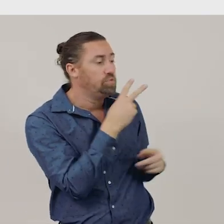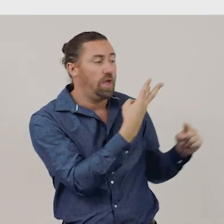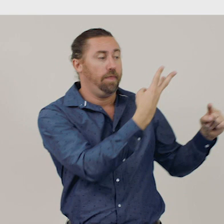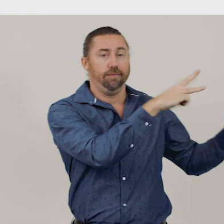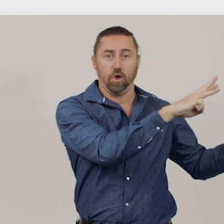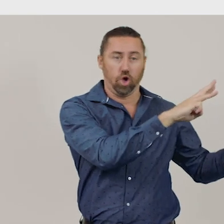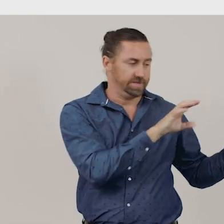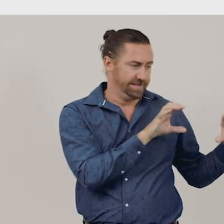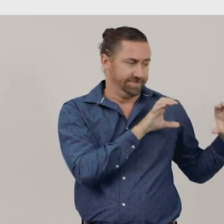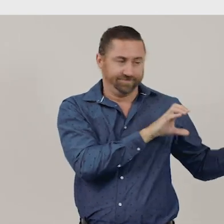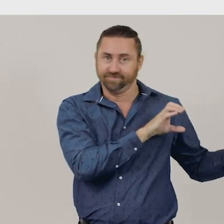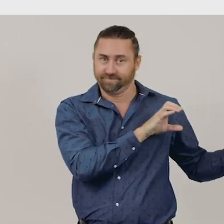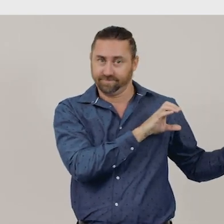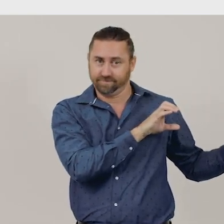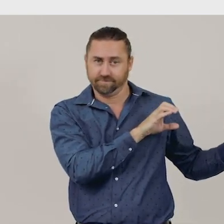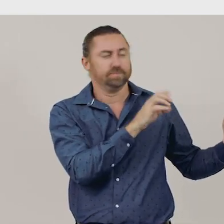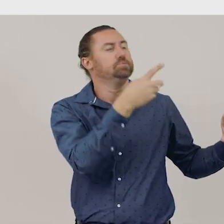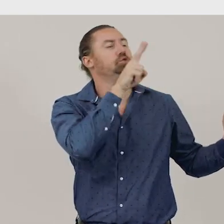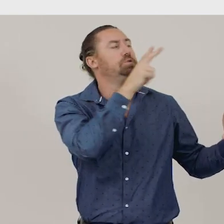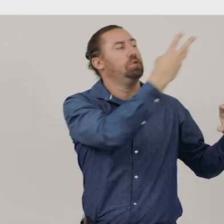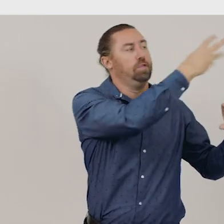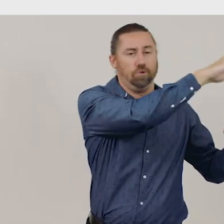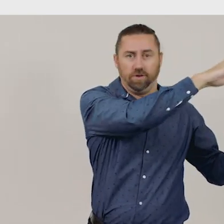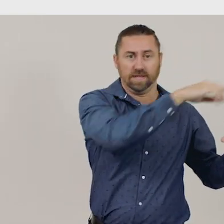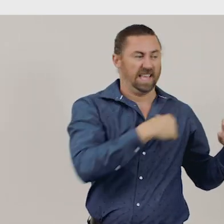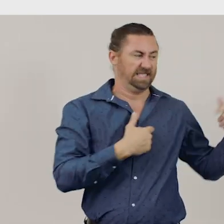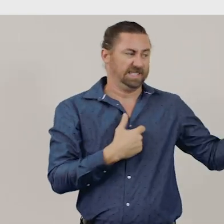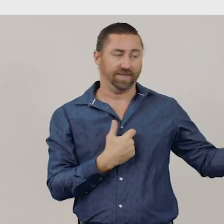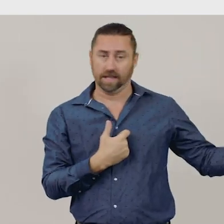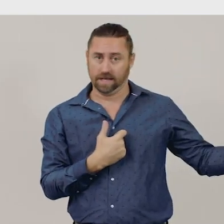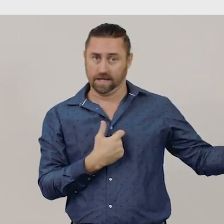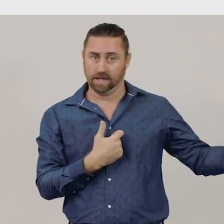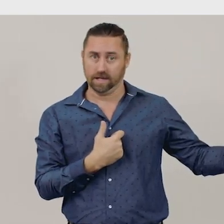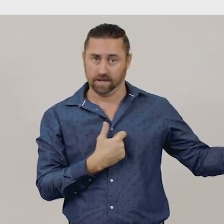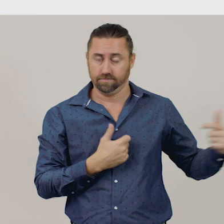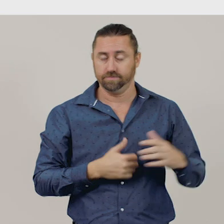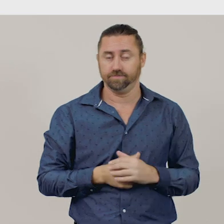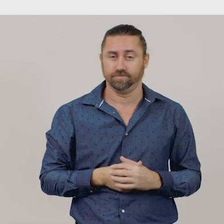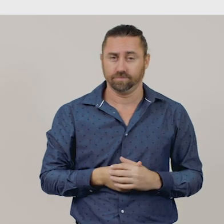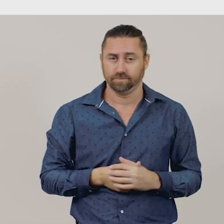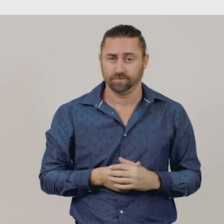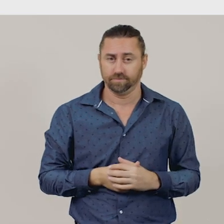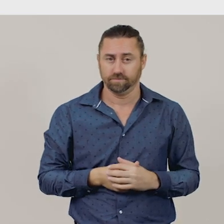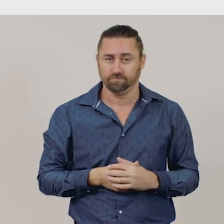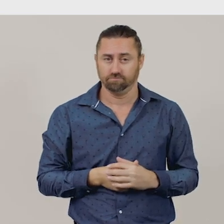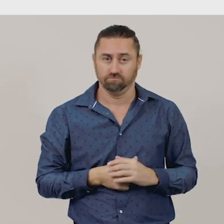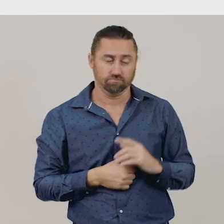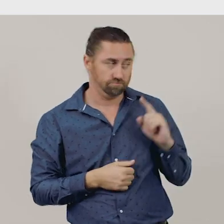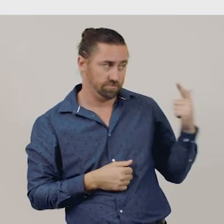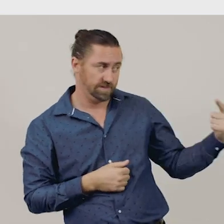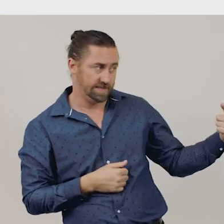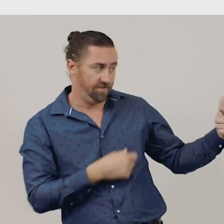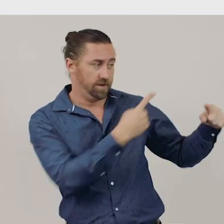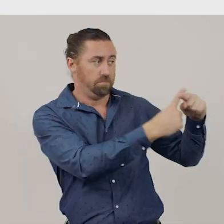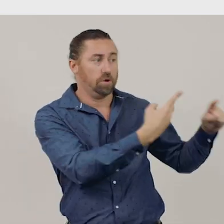230 into place values across the top, and we place the 7 on the vertical side of the grid. We then